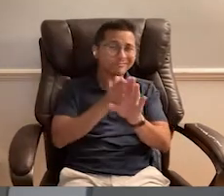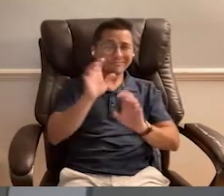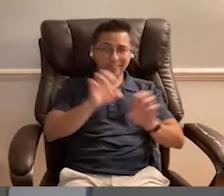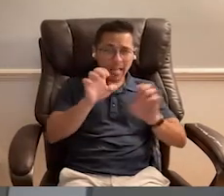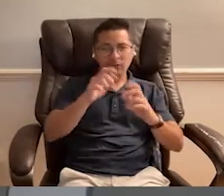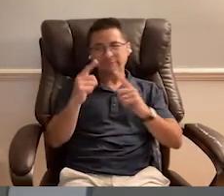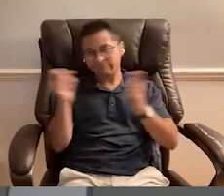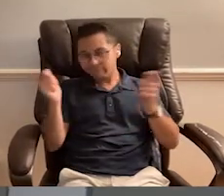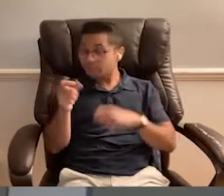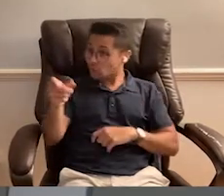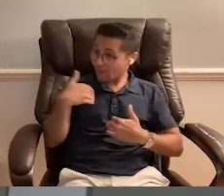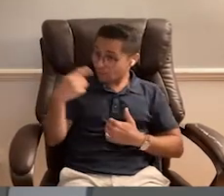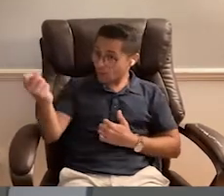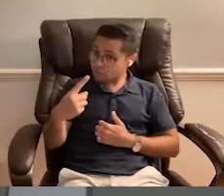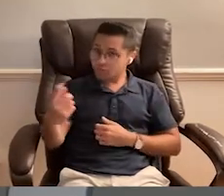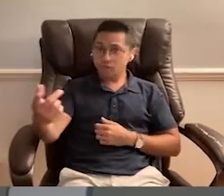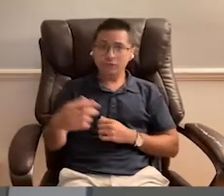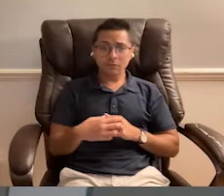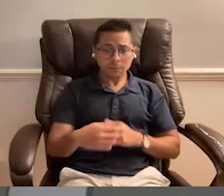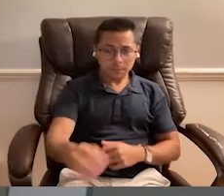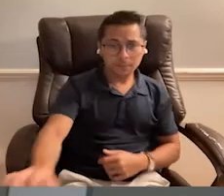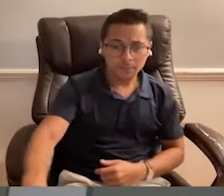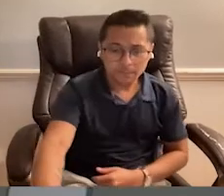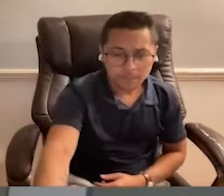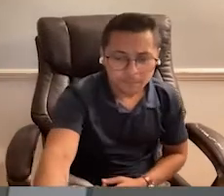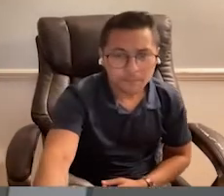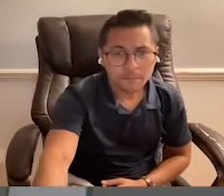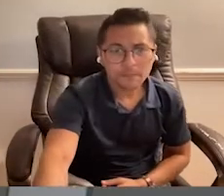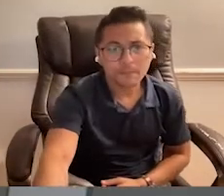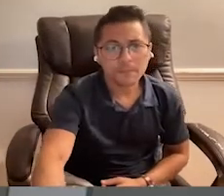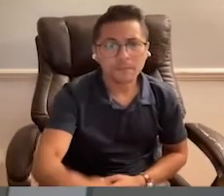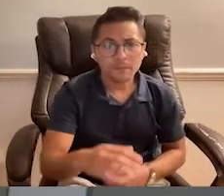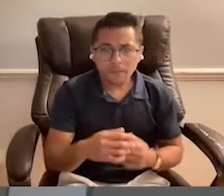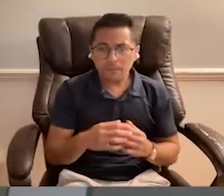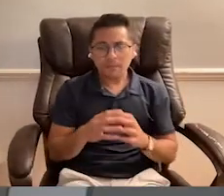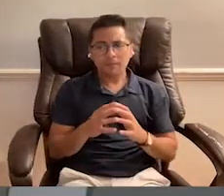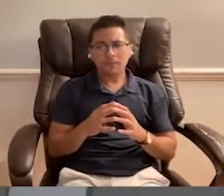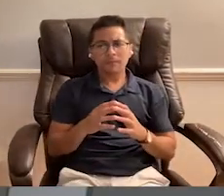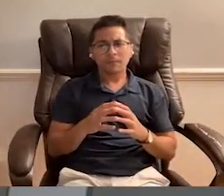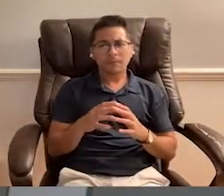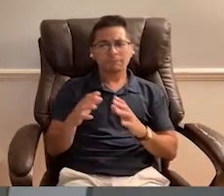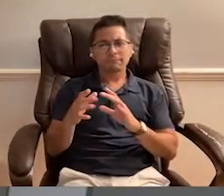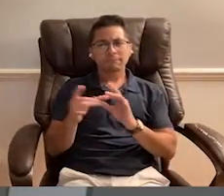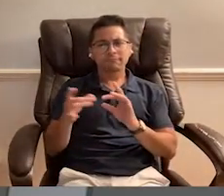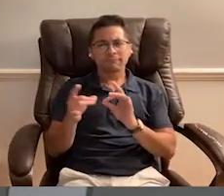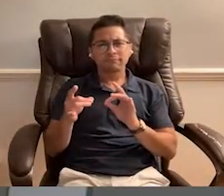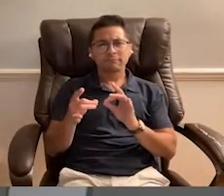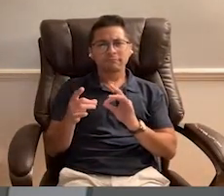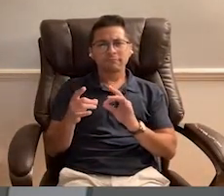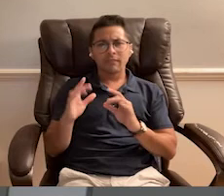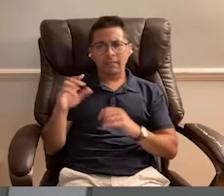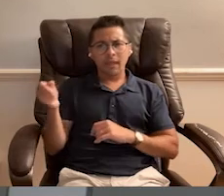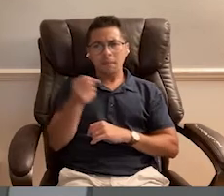records, psychological evaluations, etc. You have a question? Yeah. You can request to be put on this at birth, correct? If you